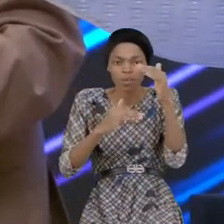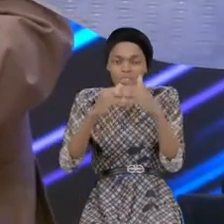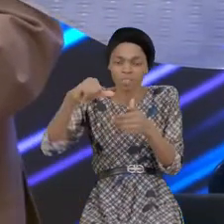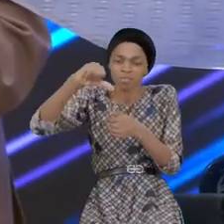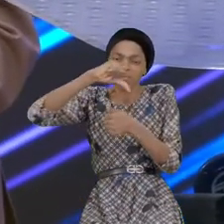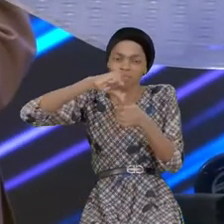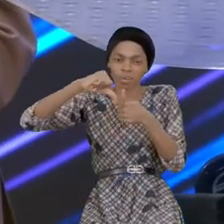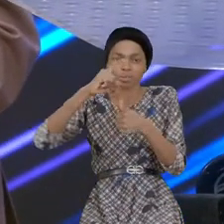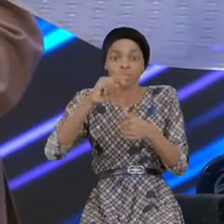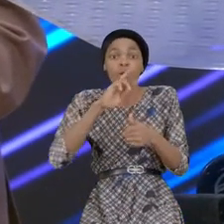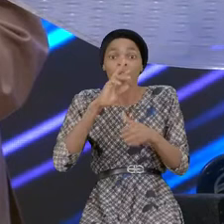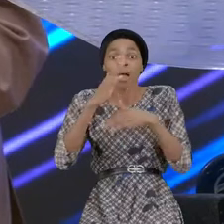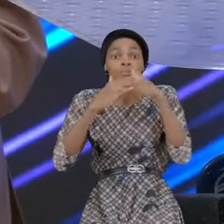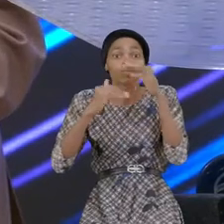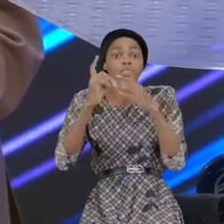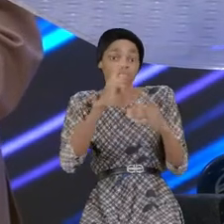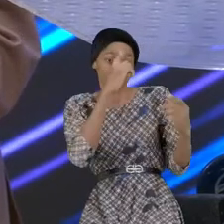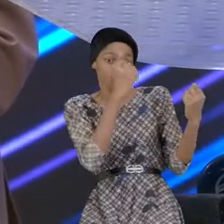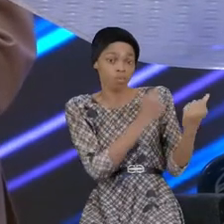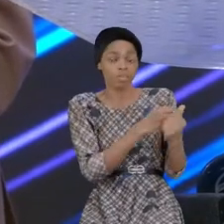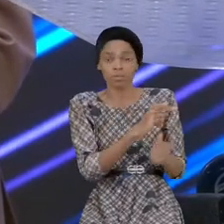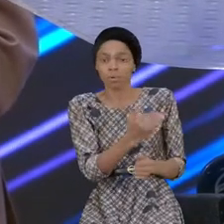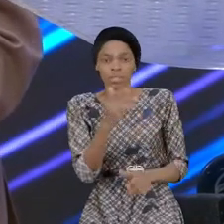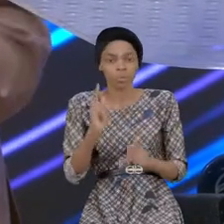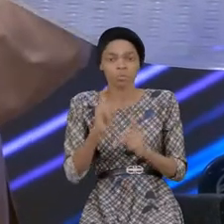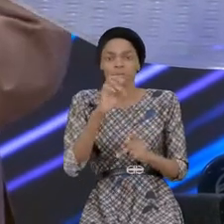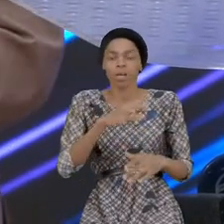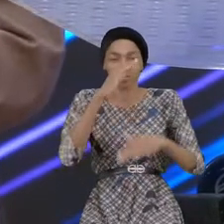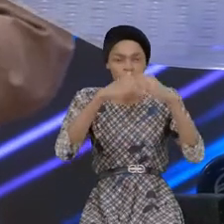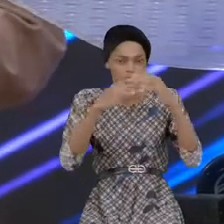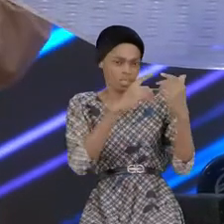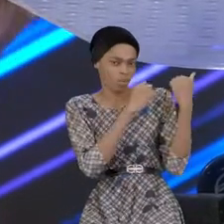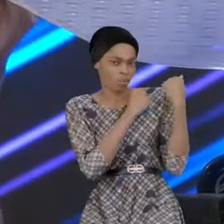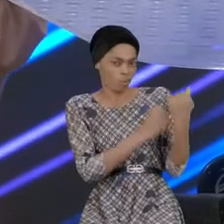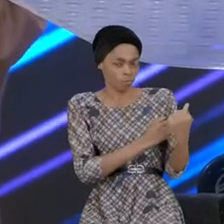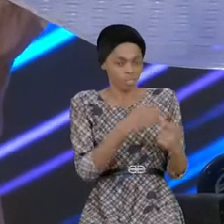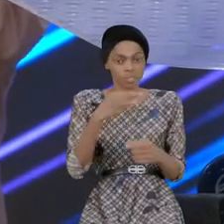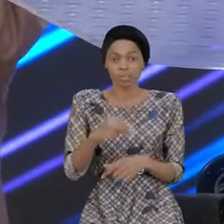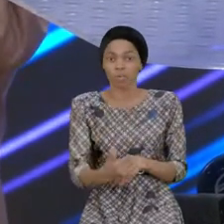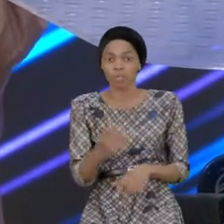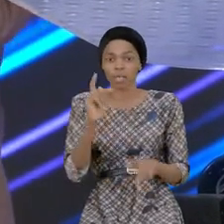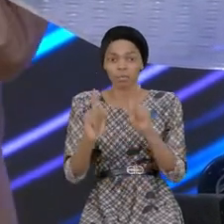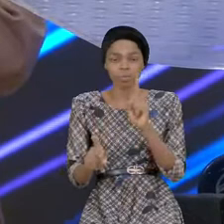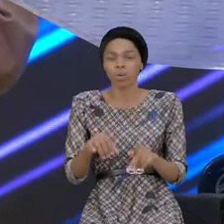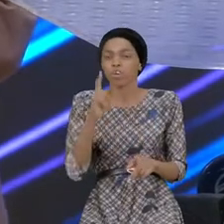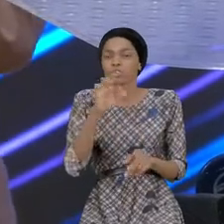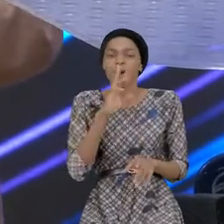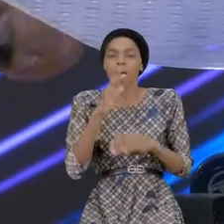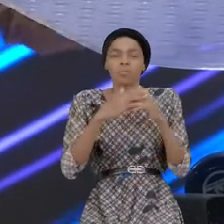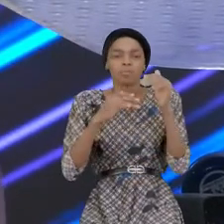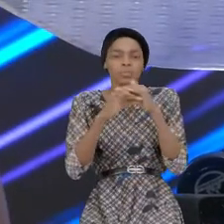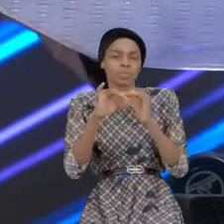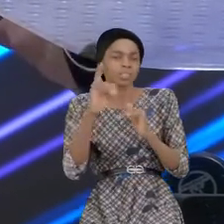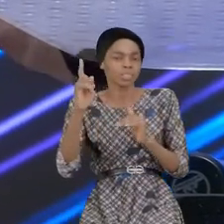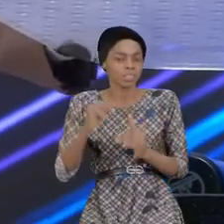the faith of other people. You're building the confidence of other people. You're building the right attitude in